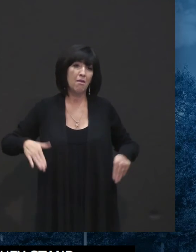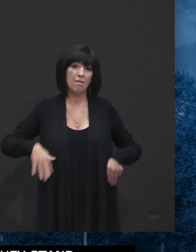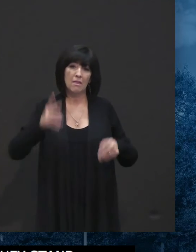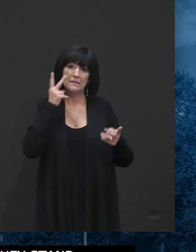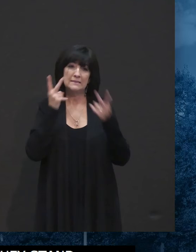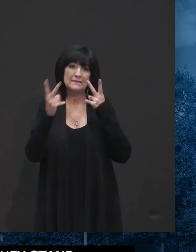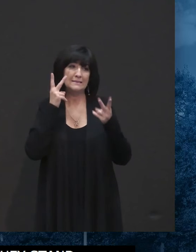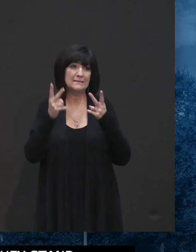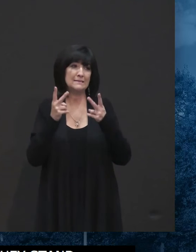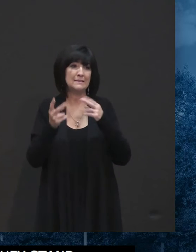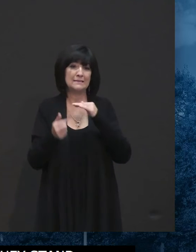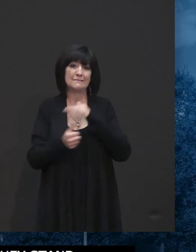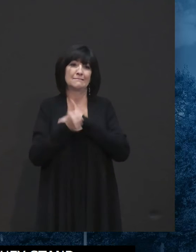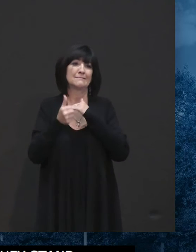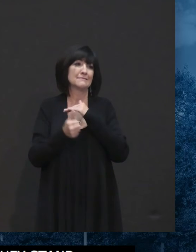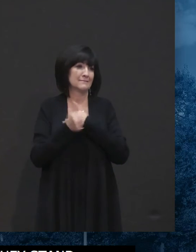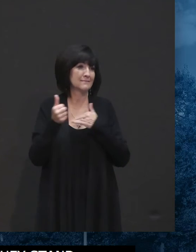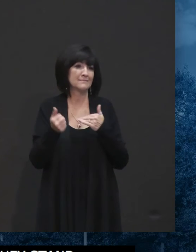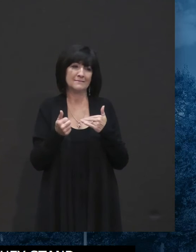more on primary day, frankly, than